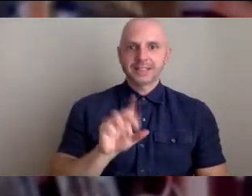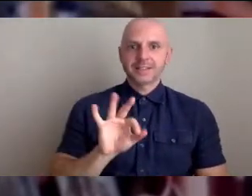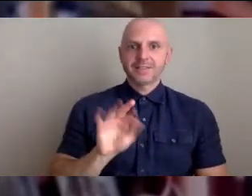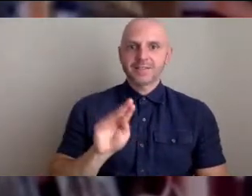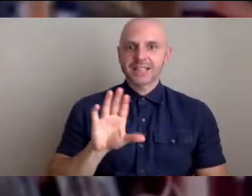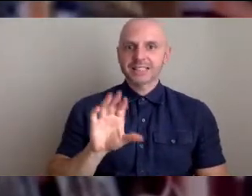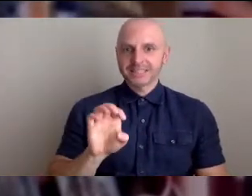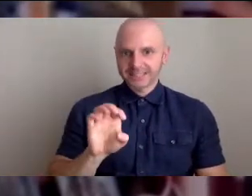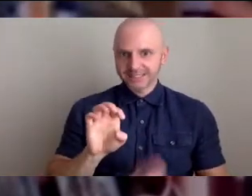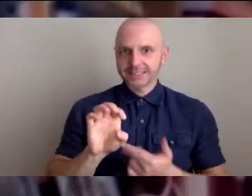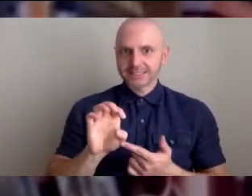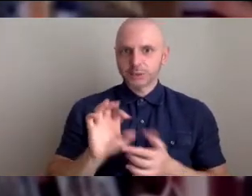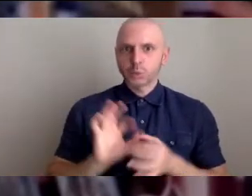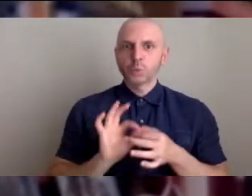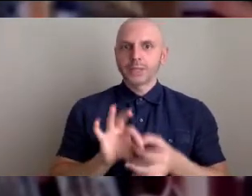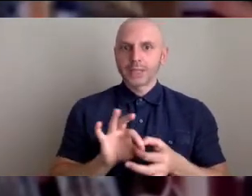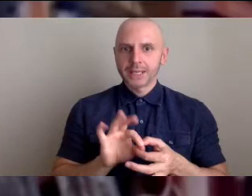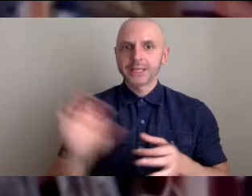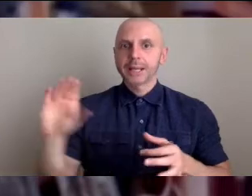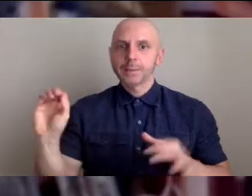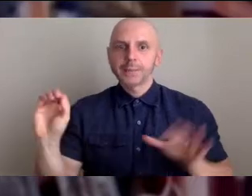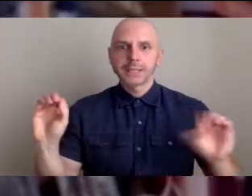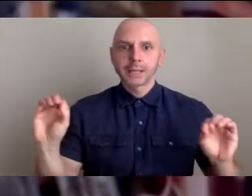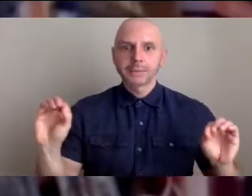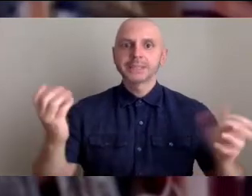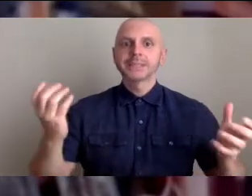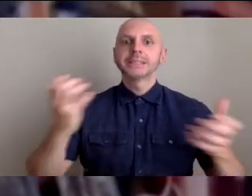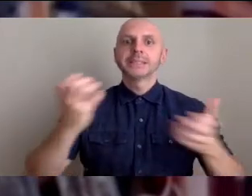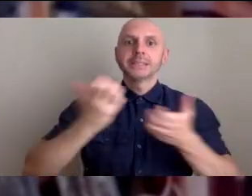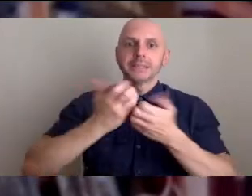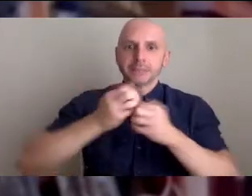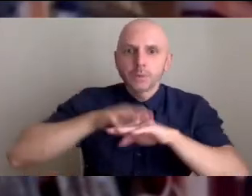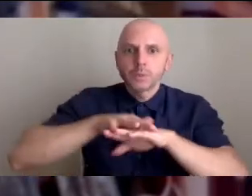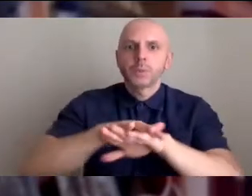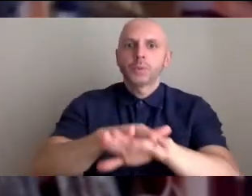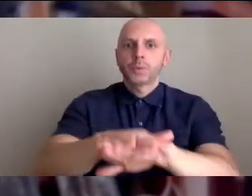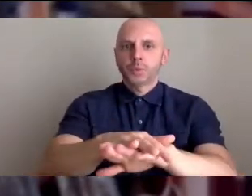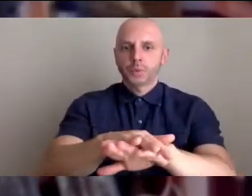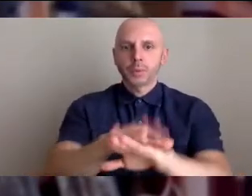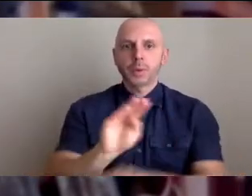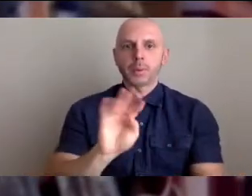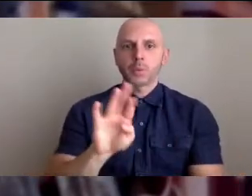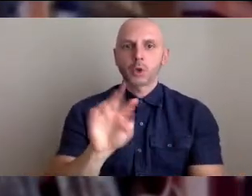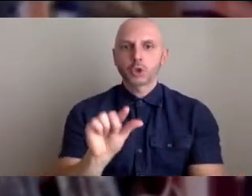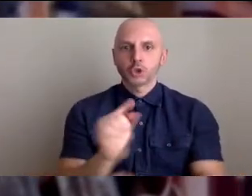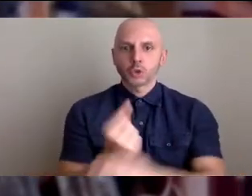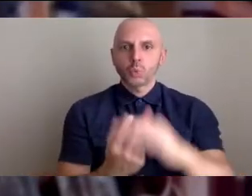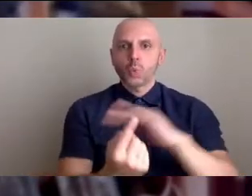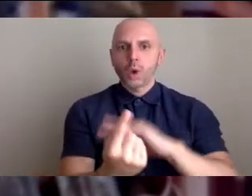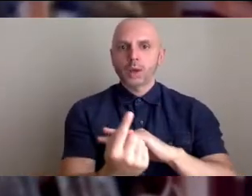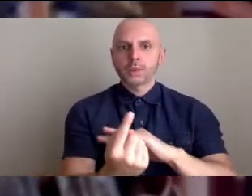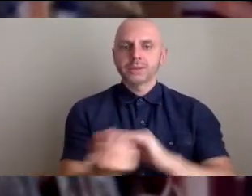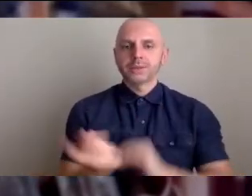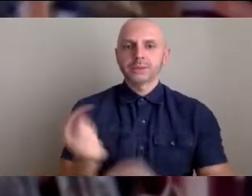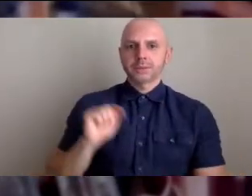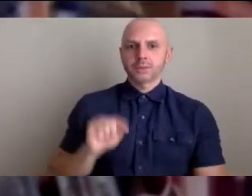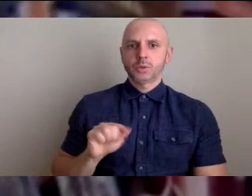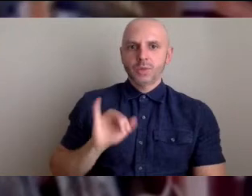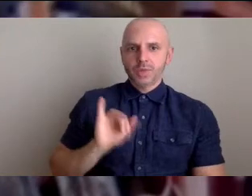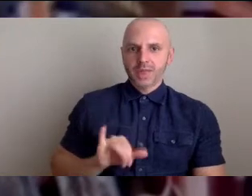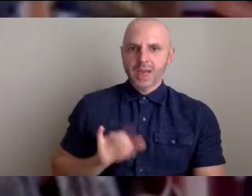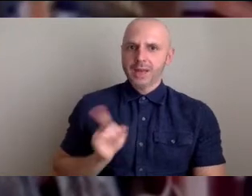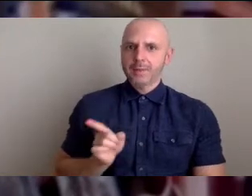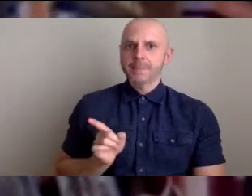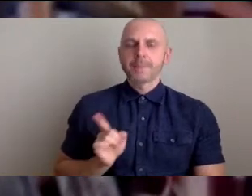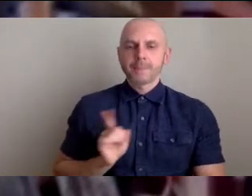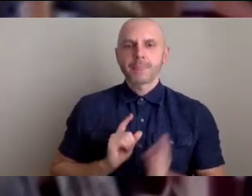the Canadian Business Law Journal. And one of the great pleasures of joining the faculty was being able to sit down with my colleagues early in the year to